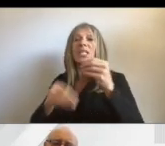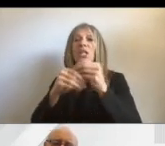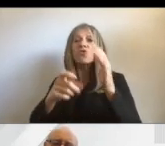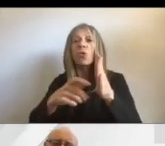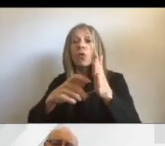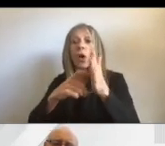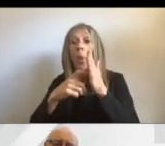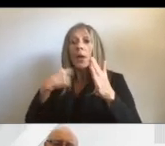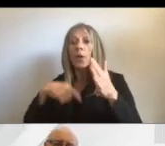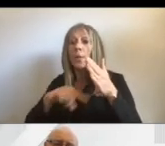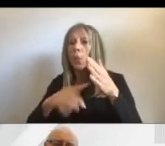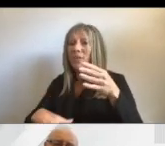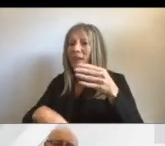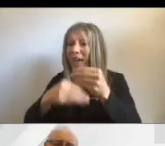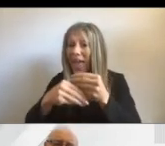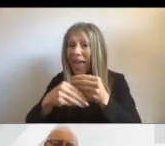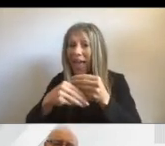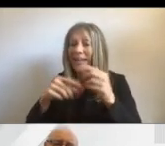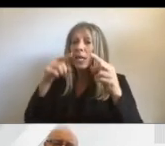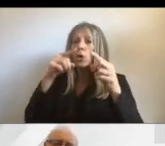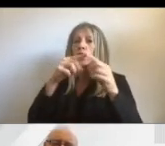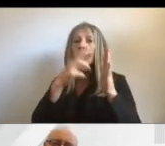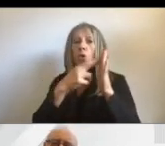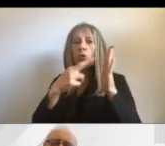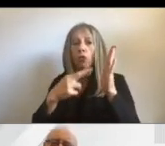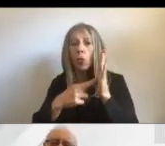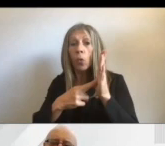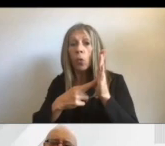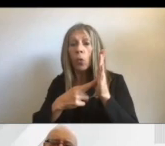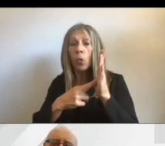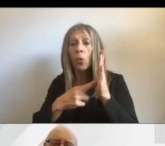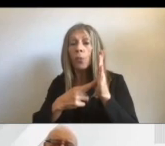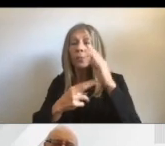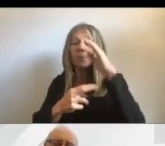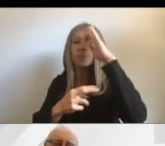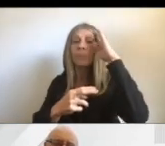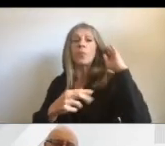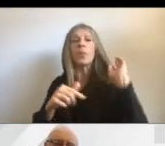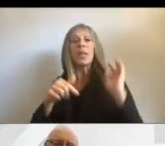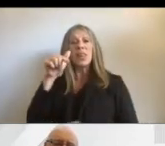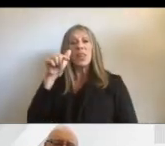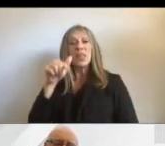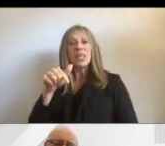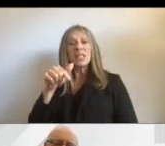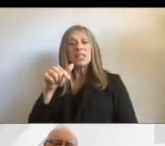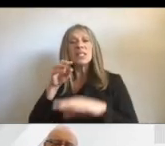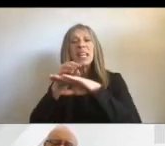Now, speech walk messages are very specific. Speech walk